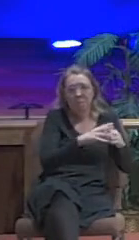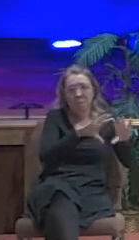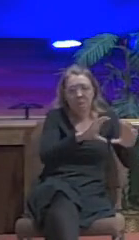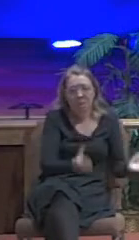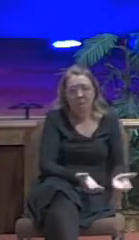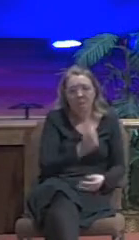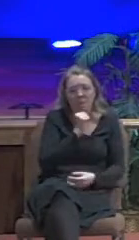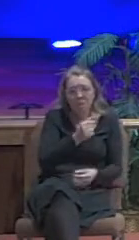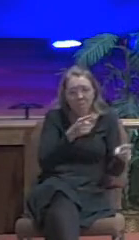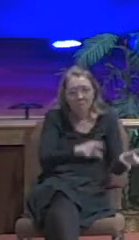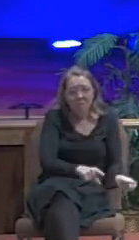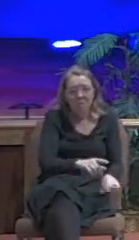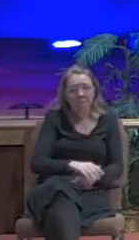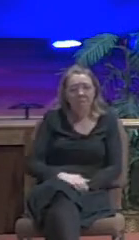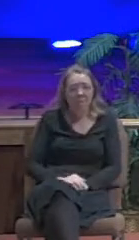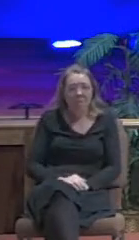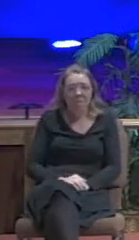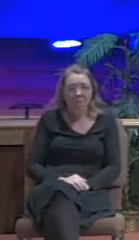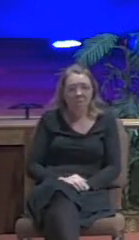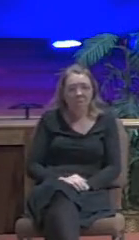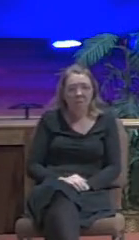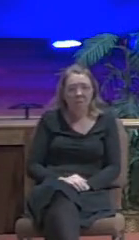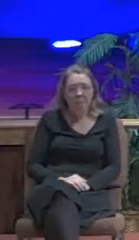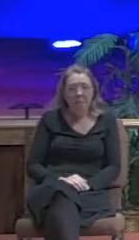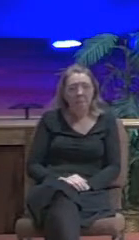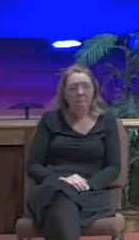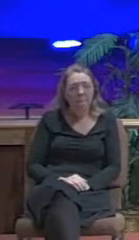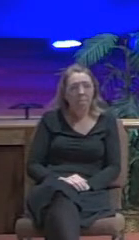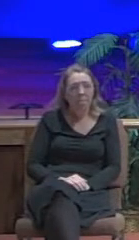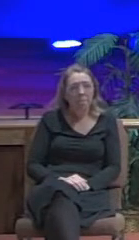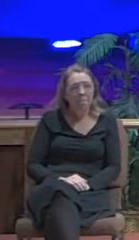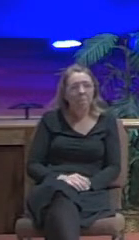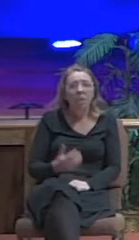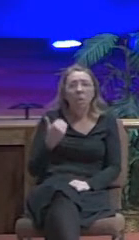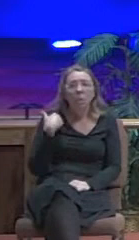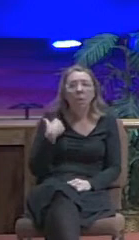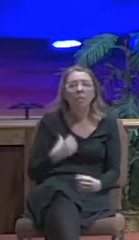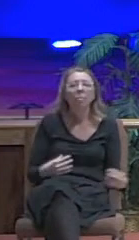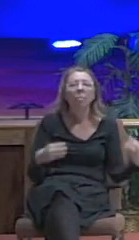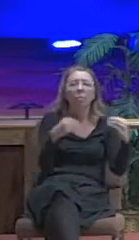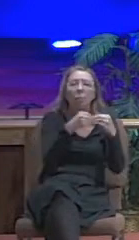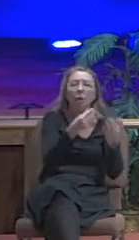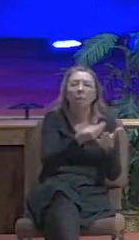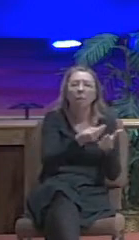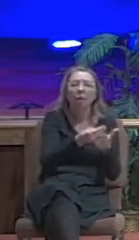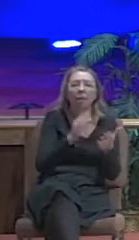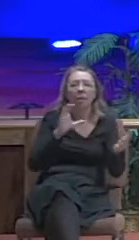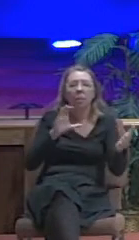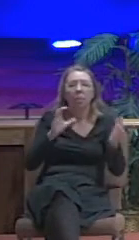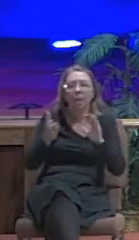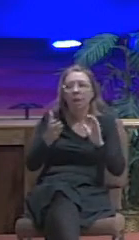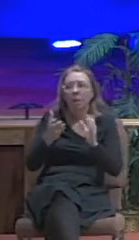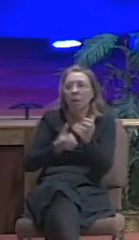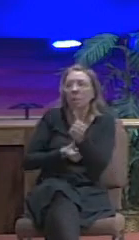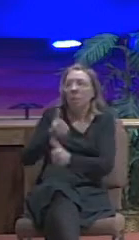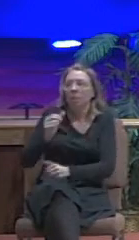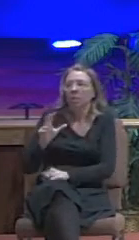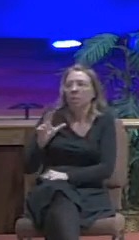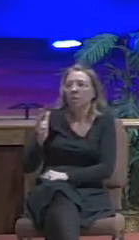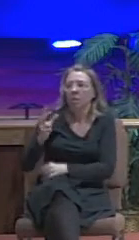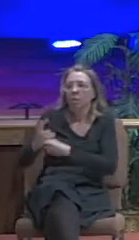There shouldn't be. We have more money than the world, the rest of most of the third world countries combined.